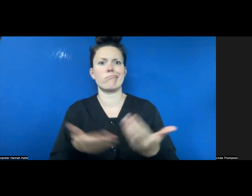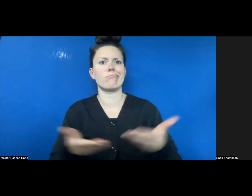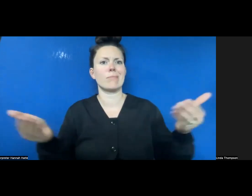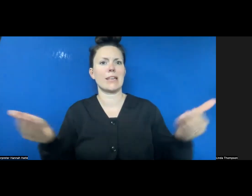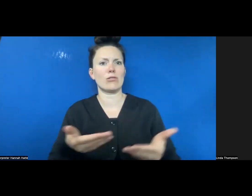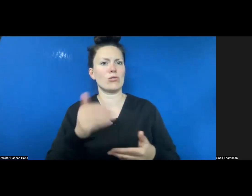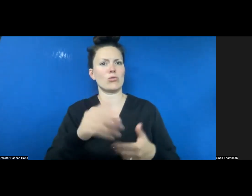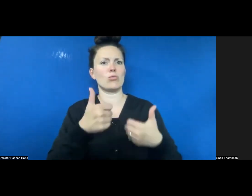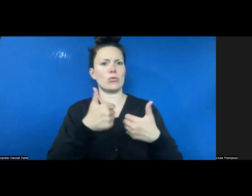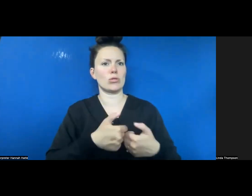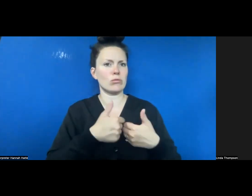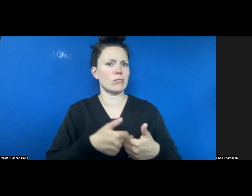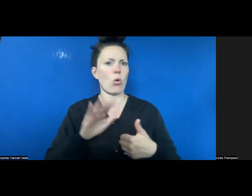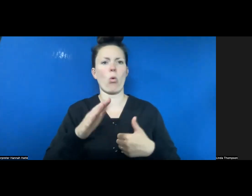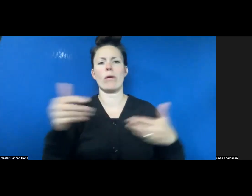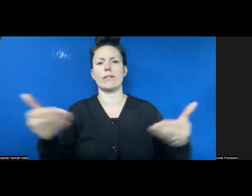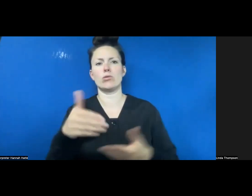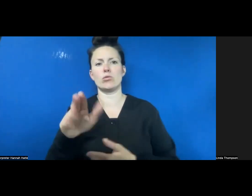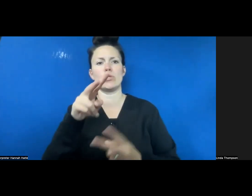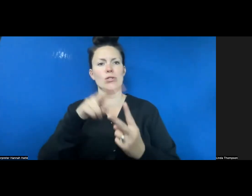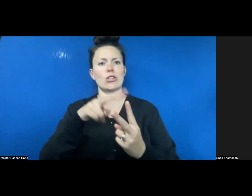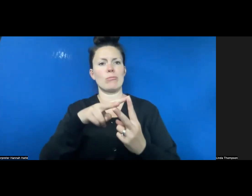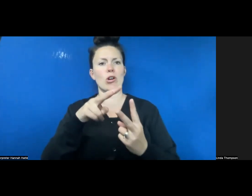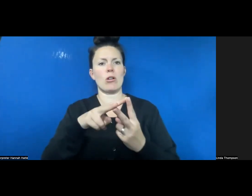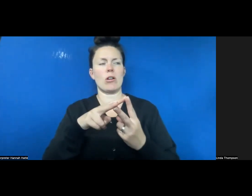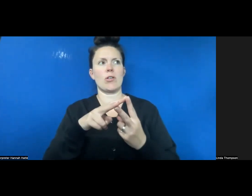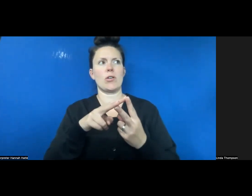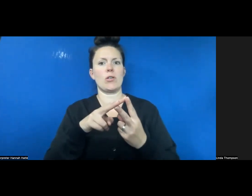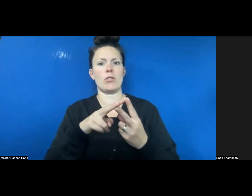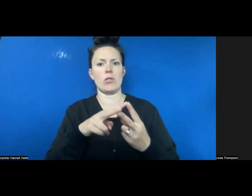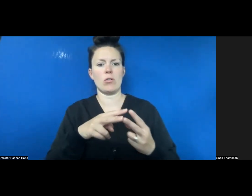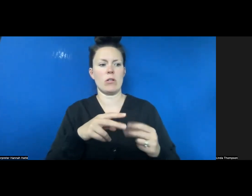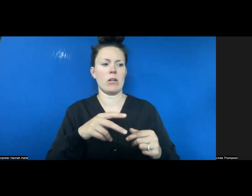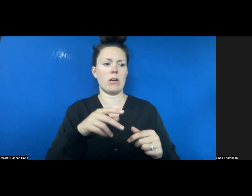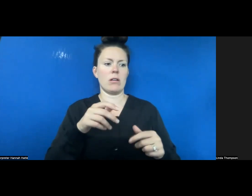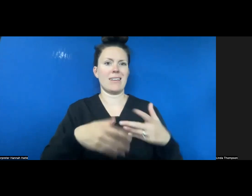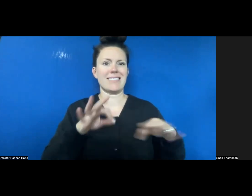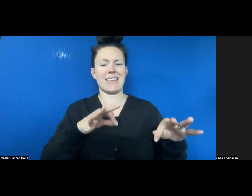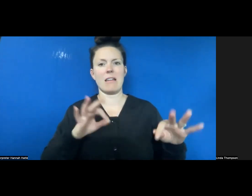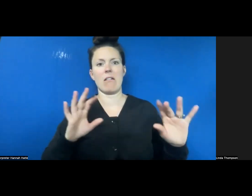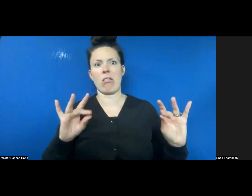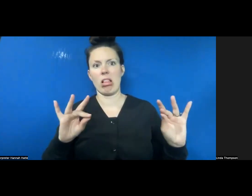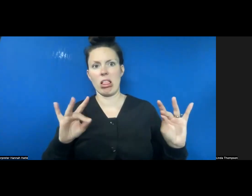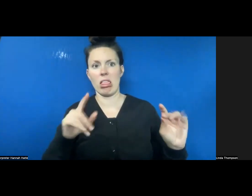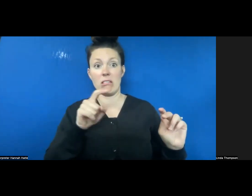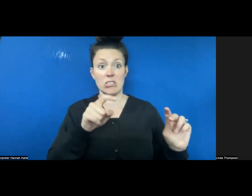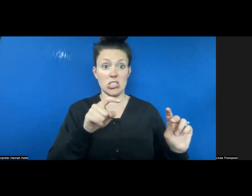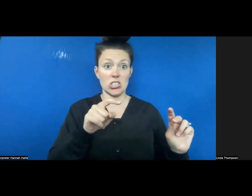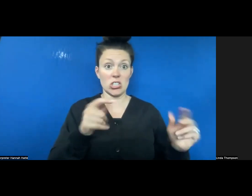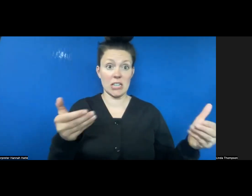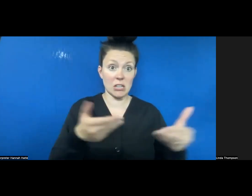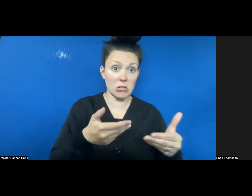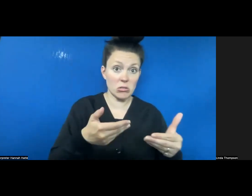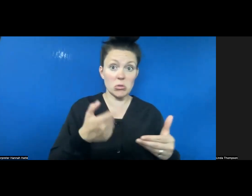at any time without feeling like, should I do this? Should I not do this? Are we going to be safe here? Right?